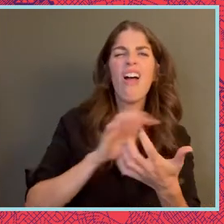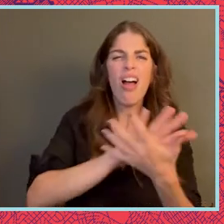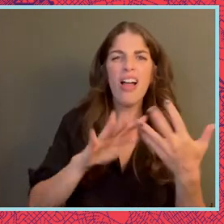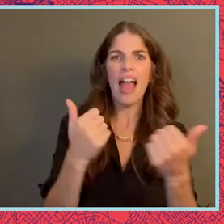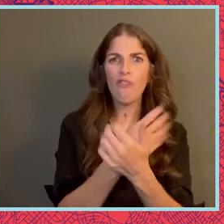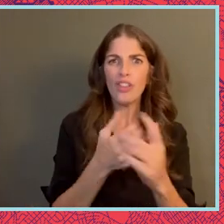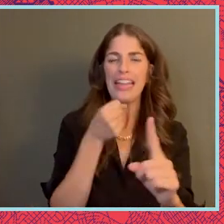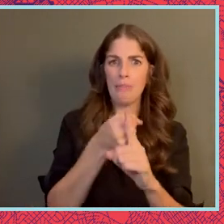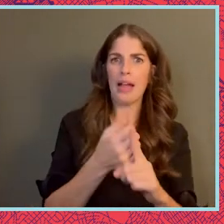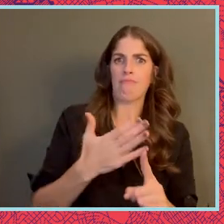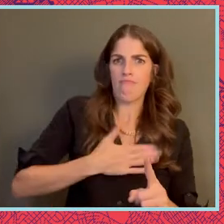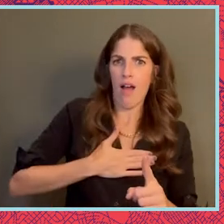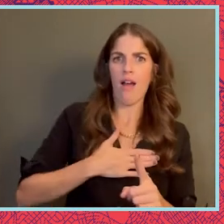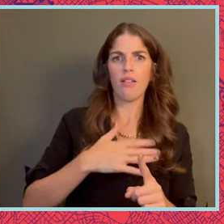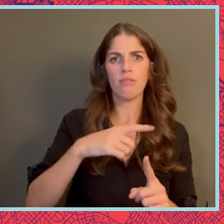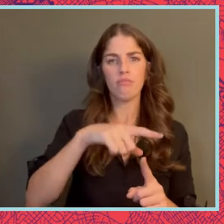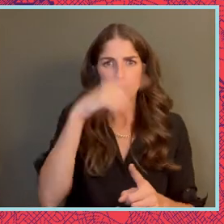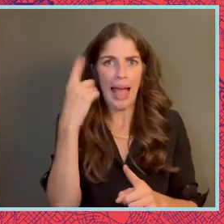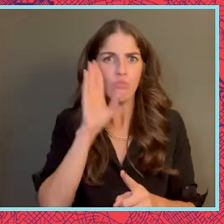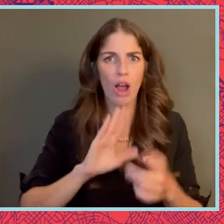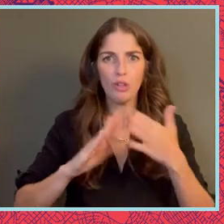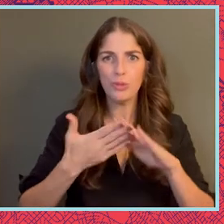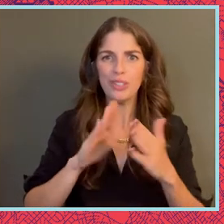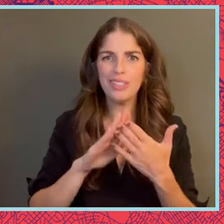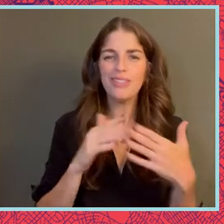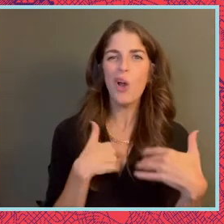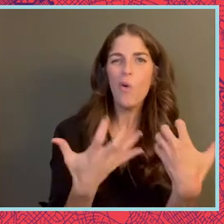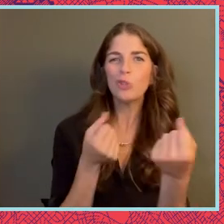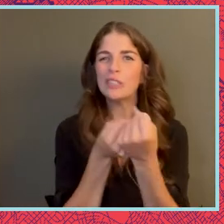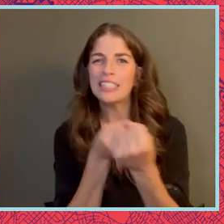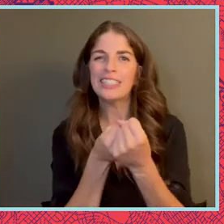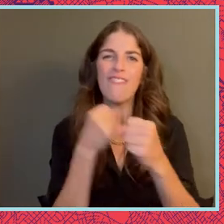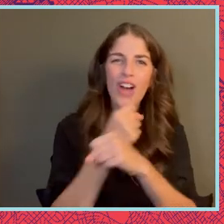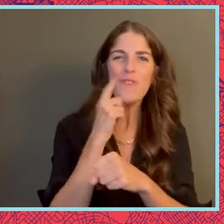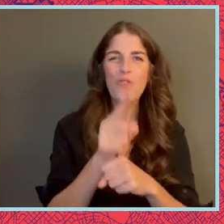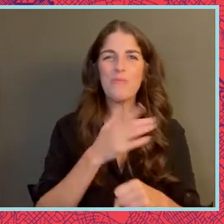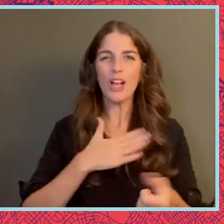and all those things that impacted my community, a majority Black and brown community,